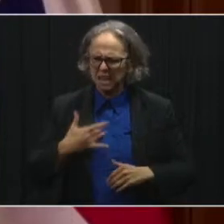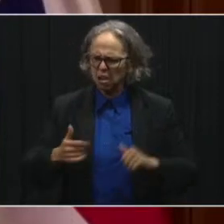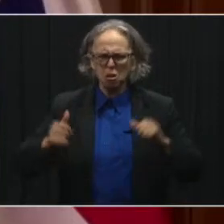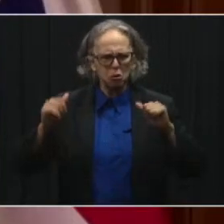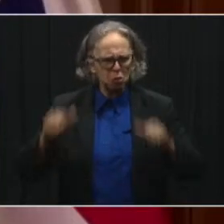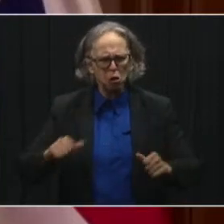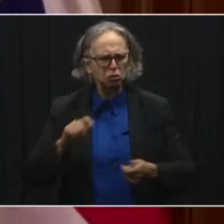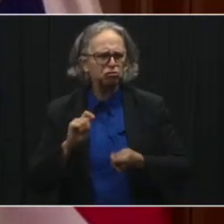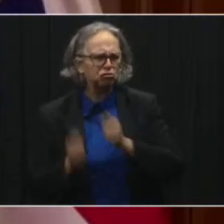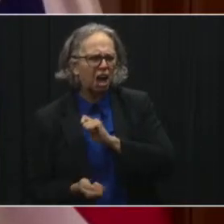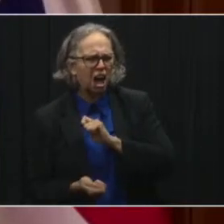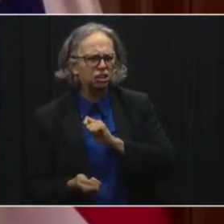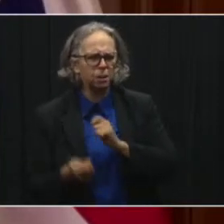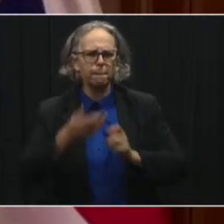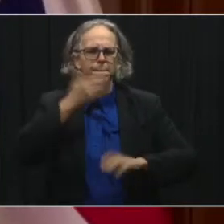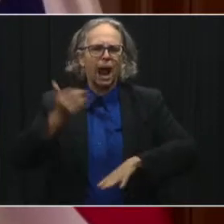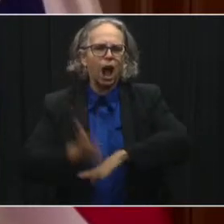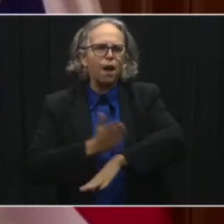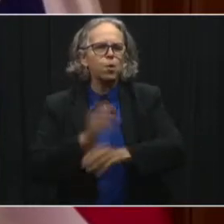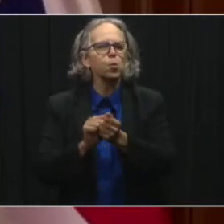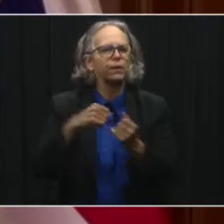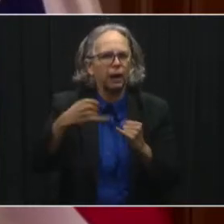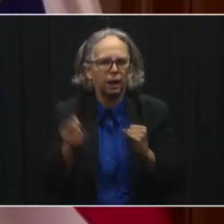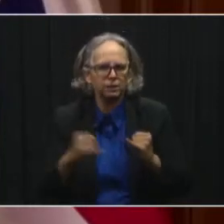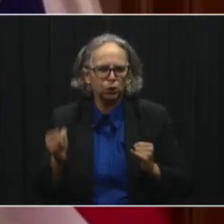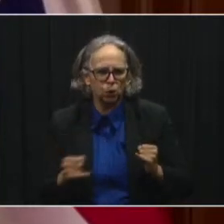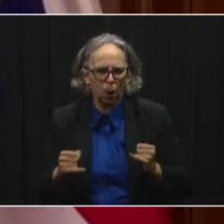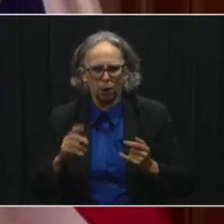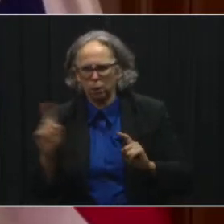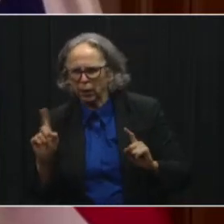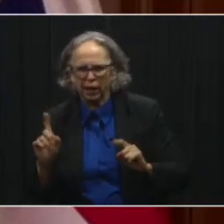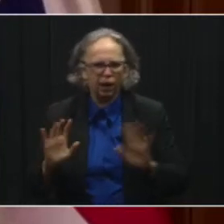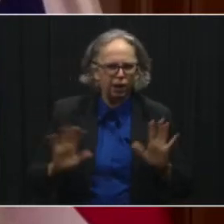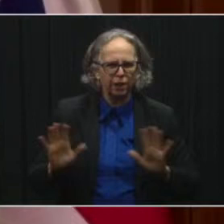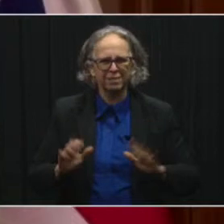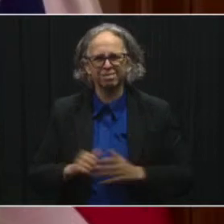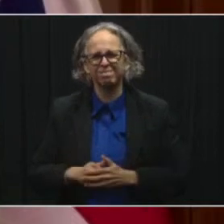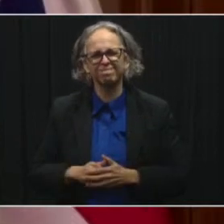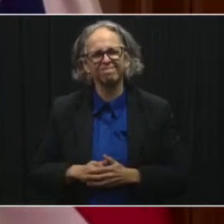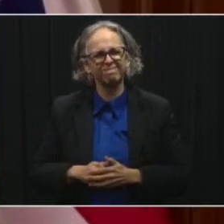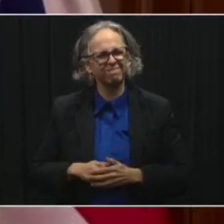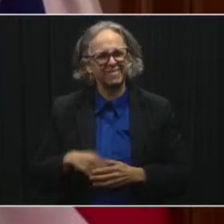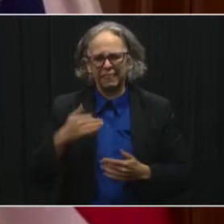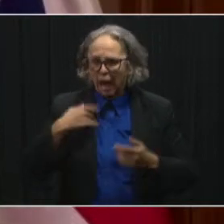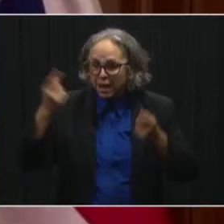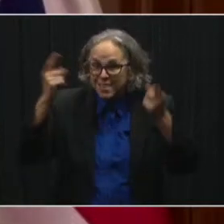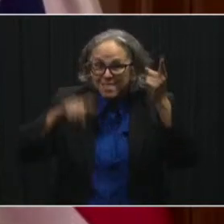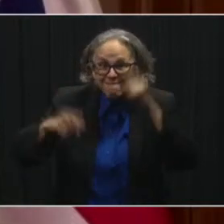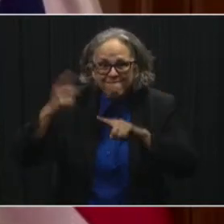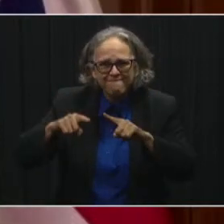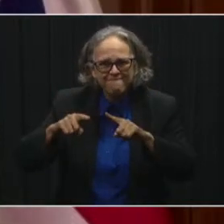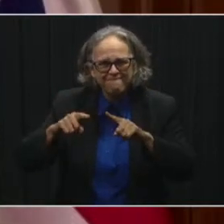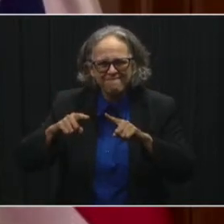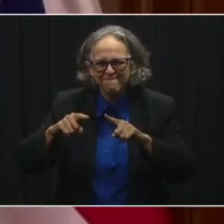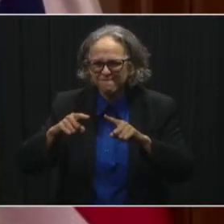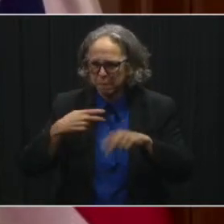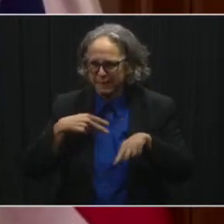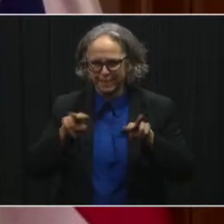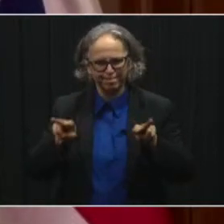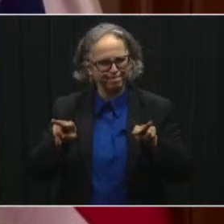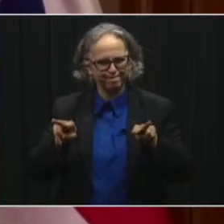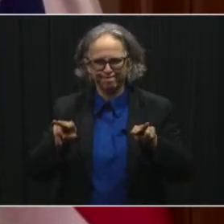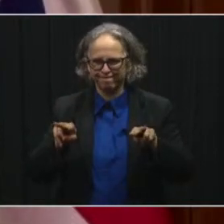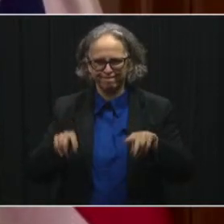But that kind of a compromise was clearly not going to be, not